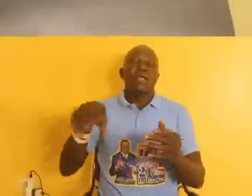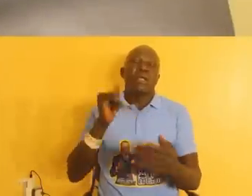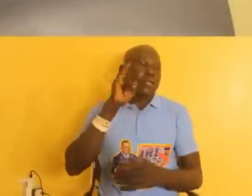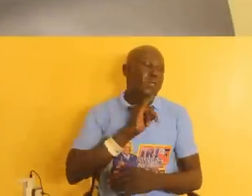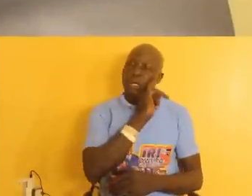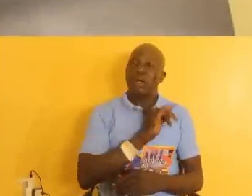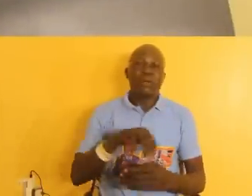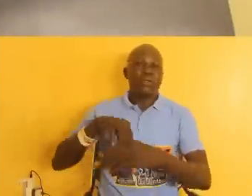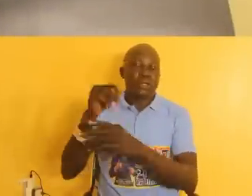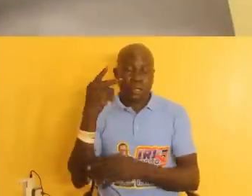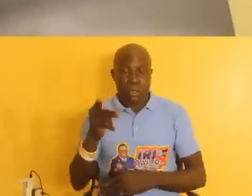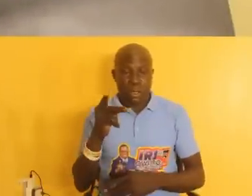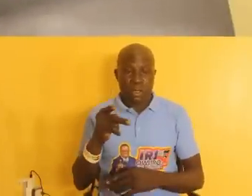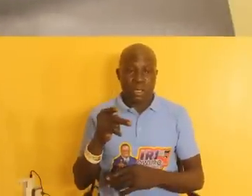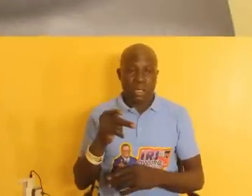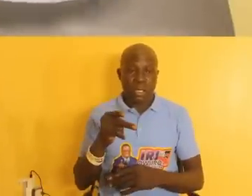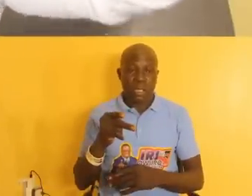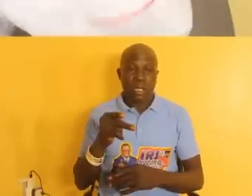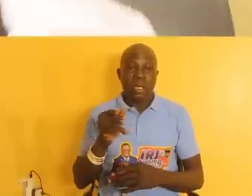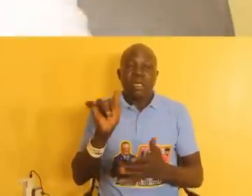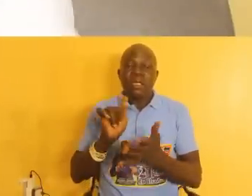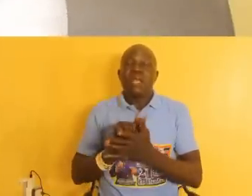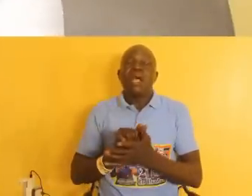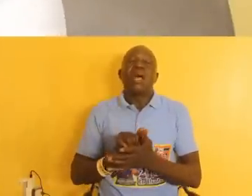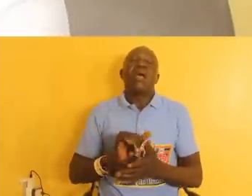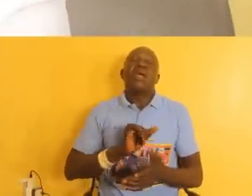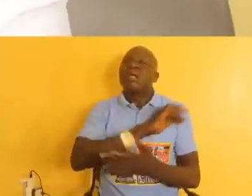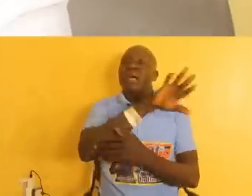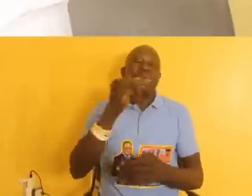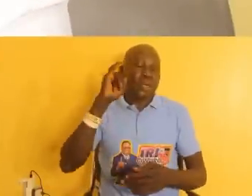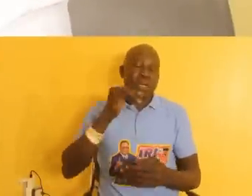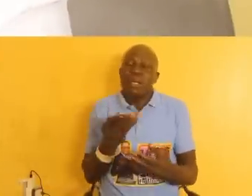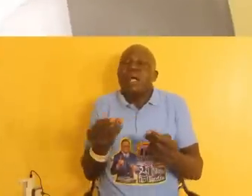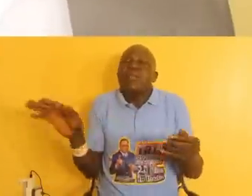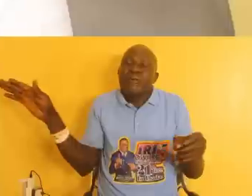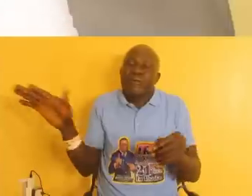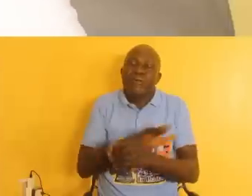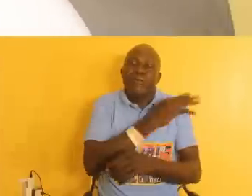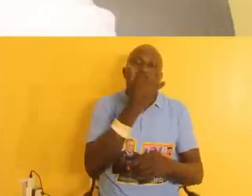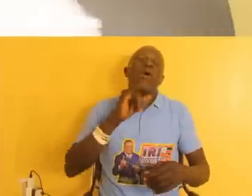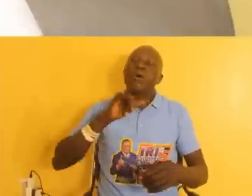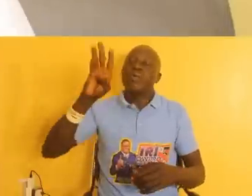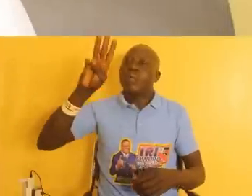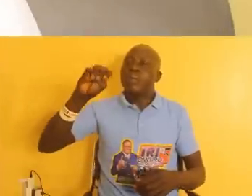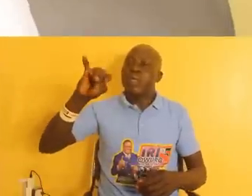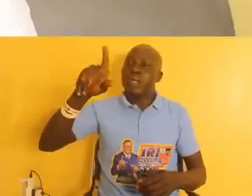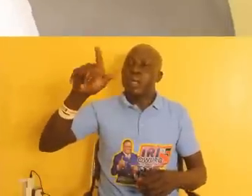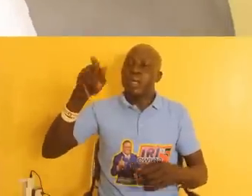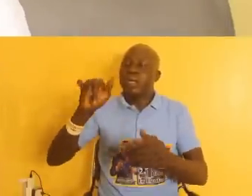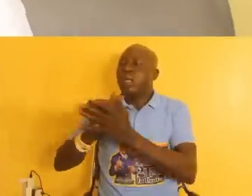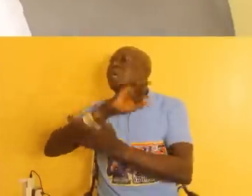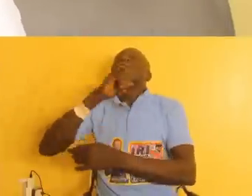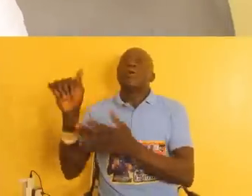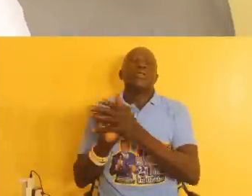Not that land of Israel that you've seen, as is the land that flow with milk and honey,